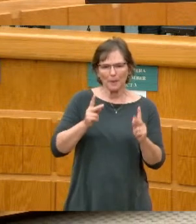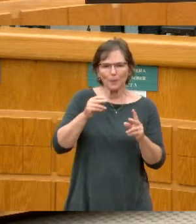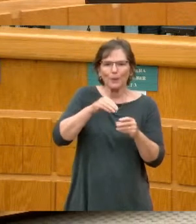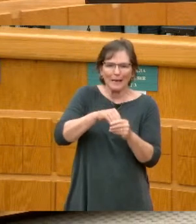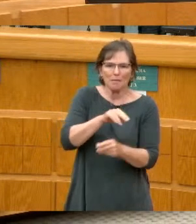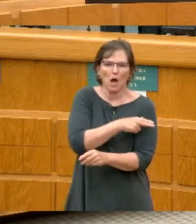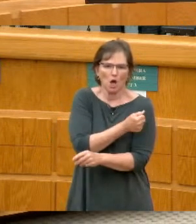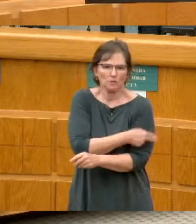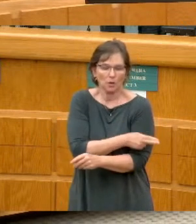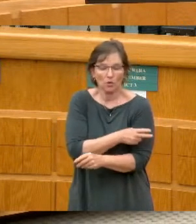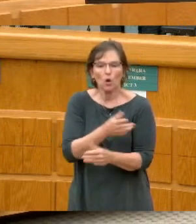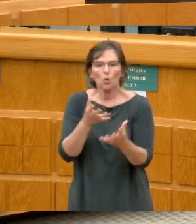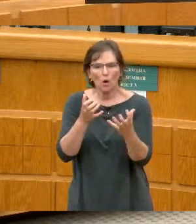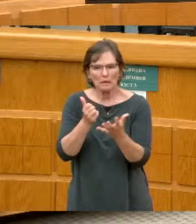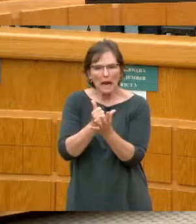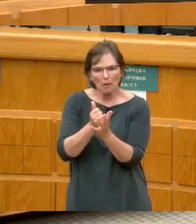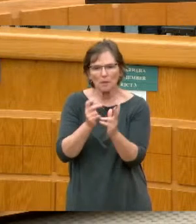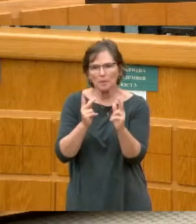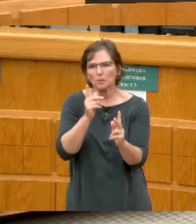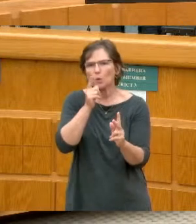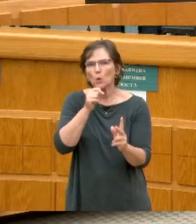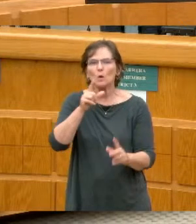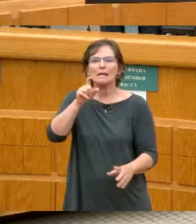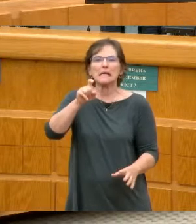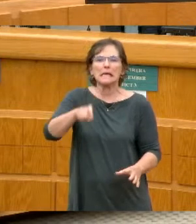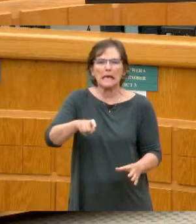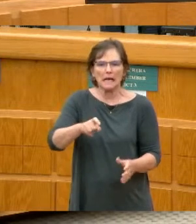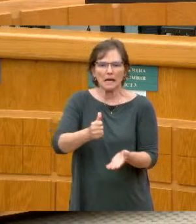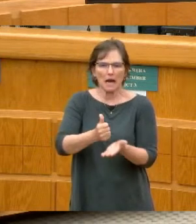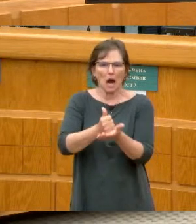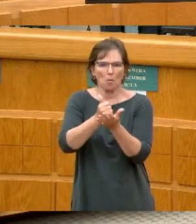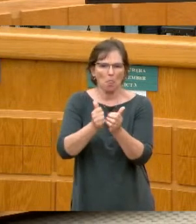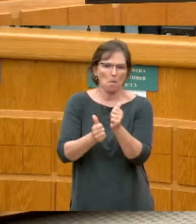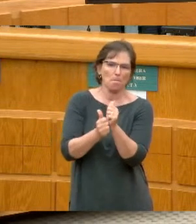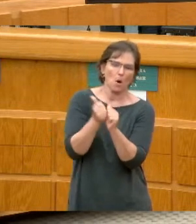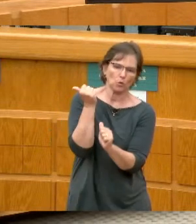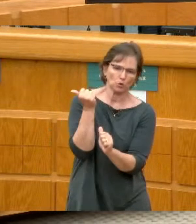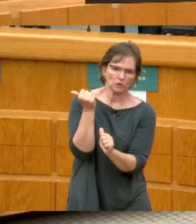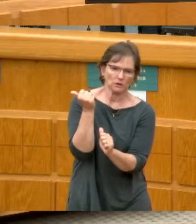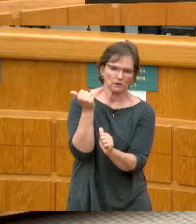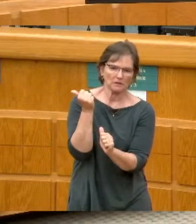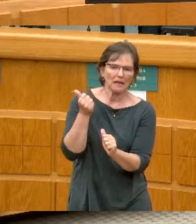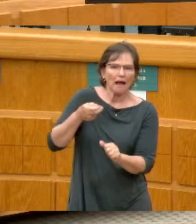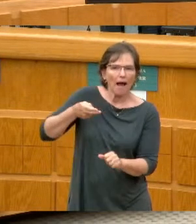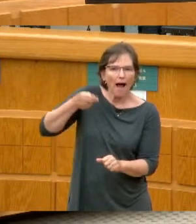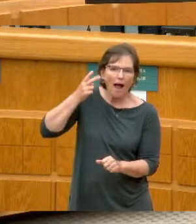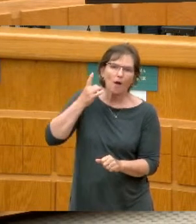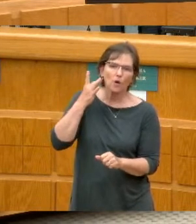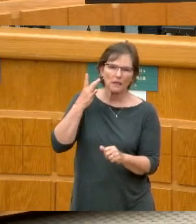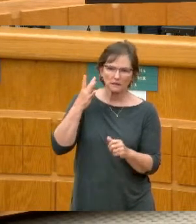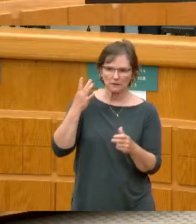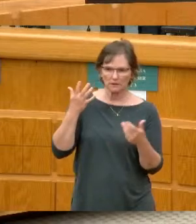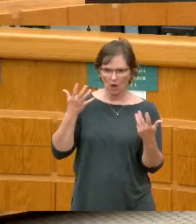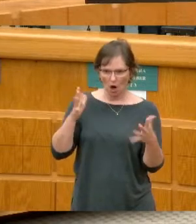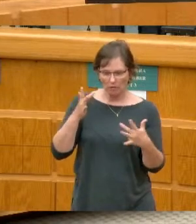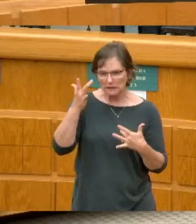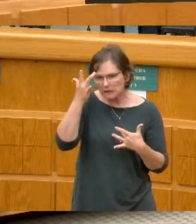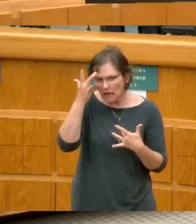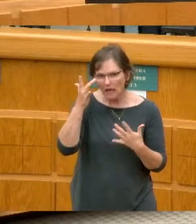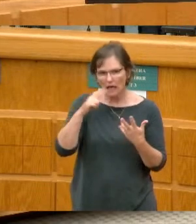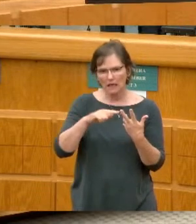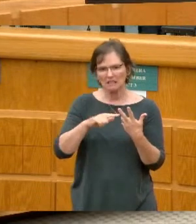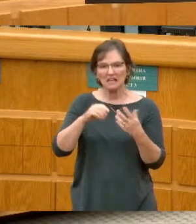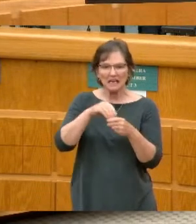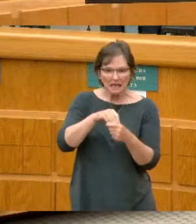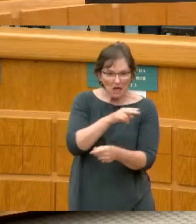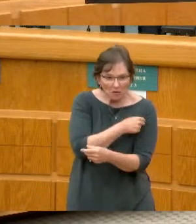healthcare facilities. And it's very likely that these doses will be allocated based upon their share of hospitalizations and